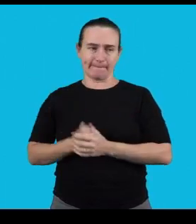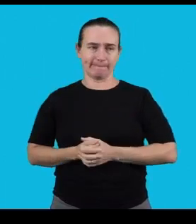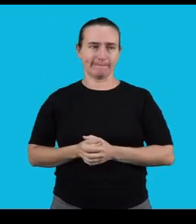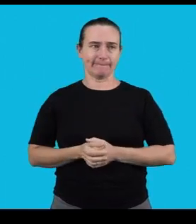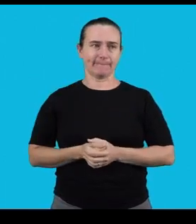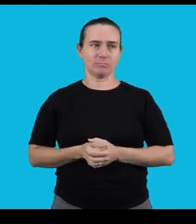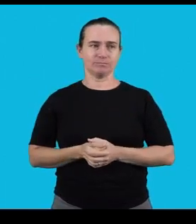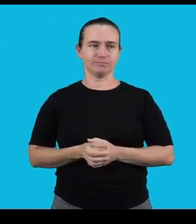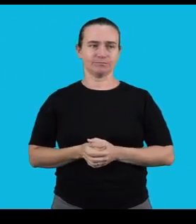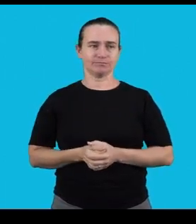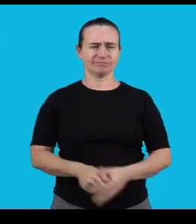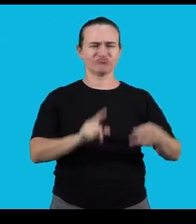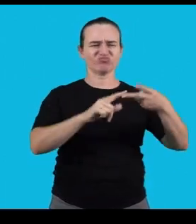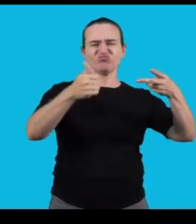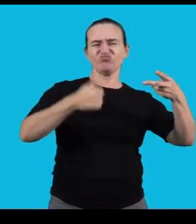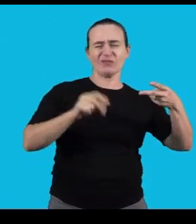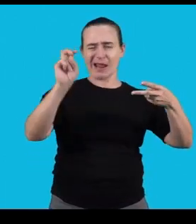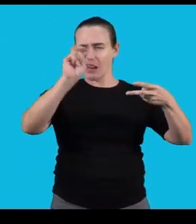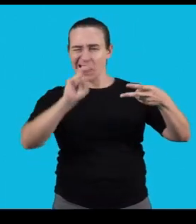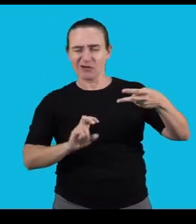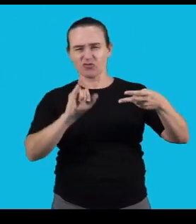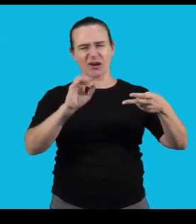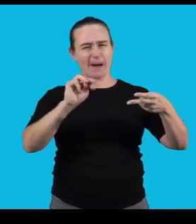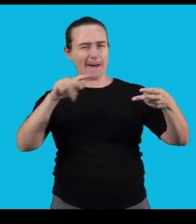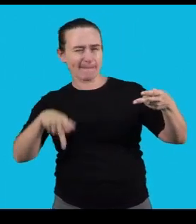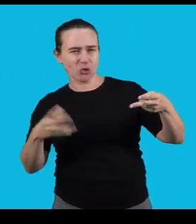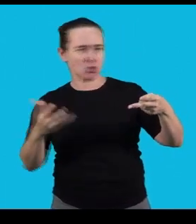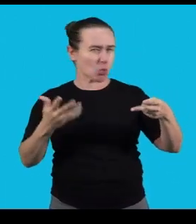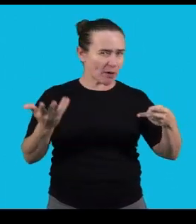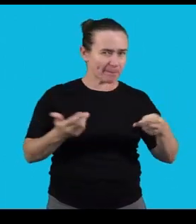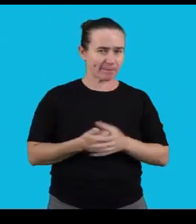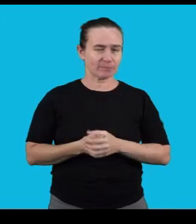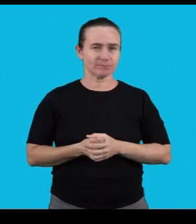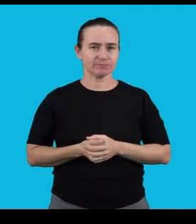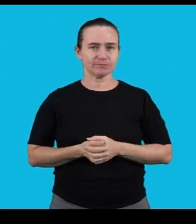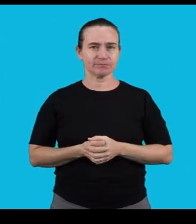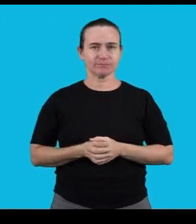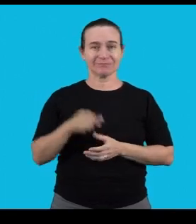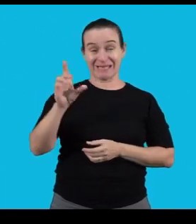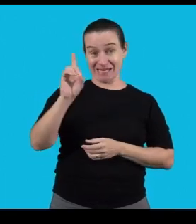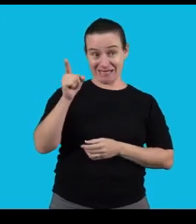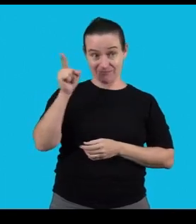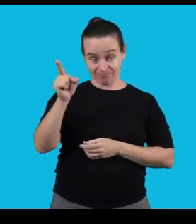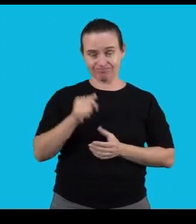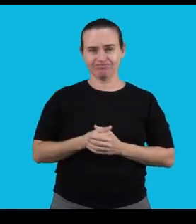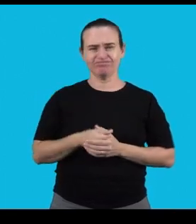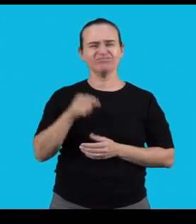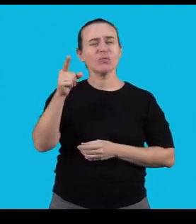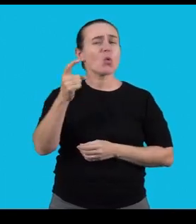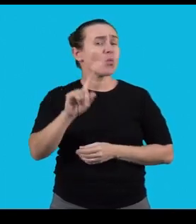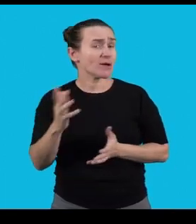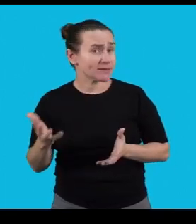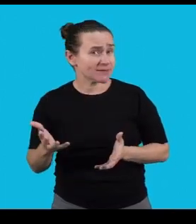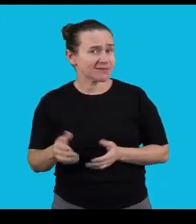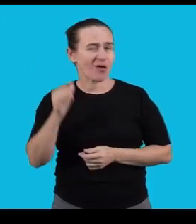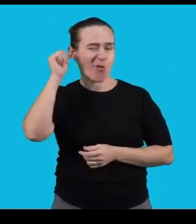An electric impulse. Which part here? The electric impulse is going through this.